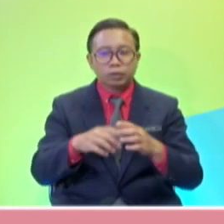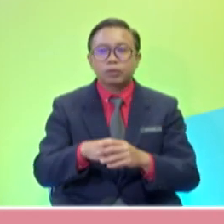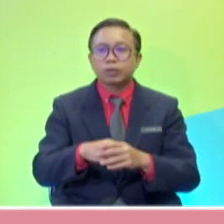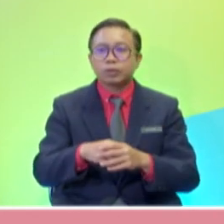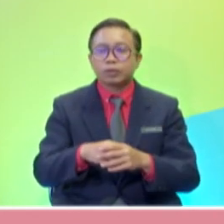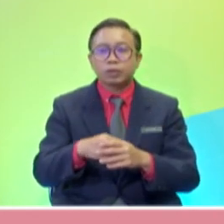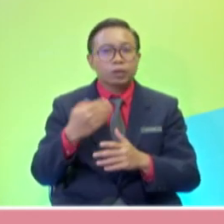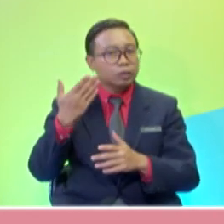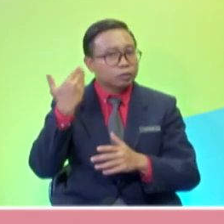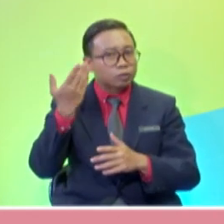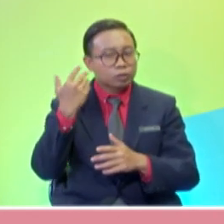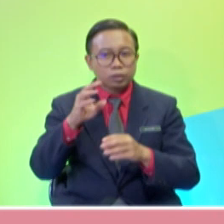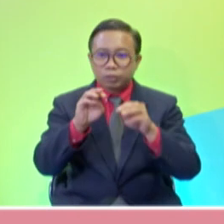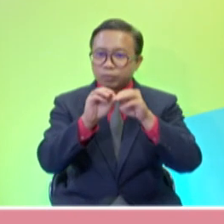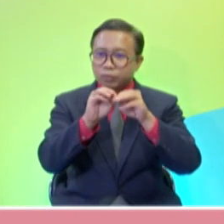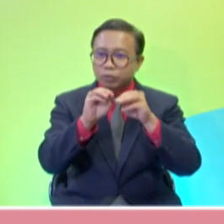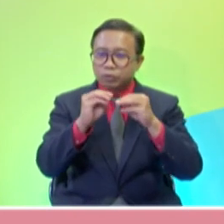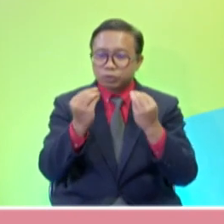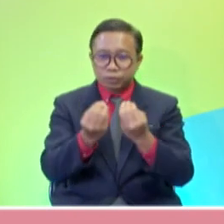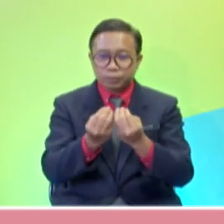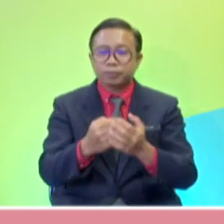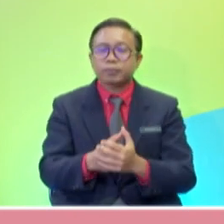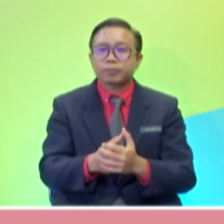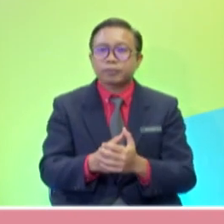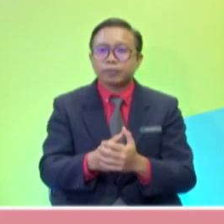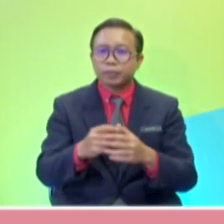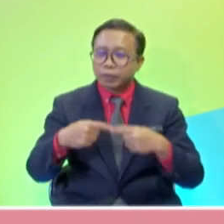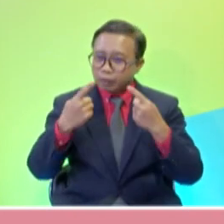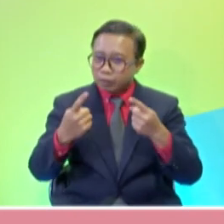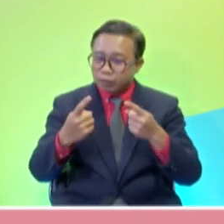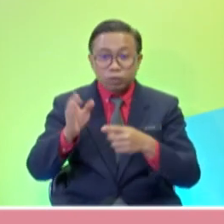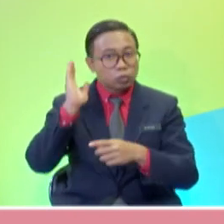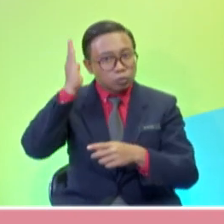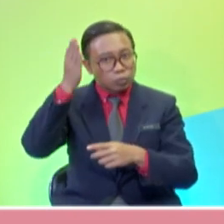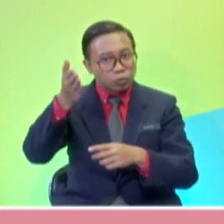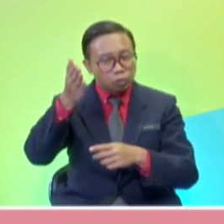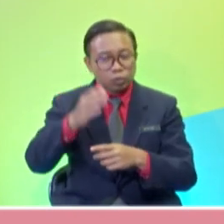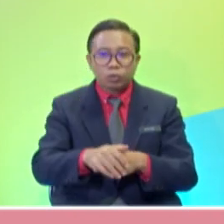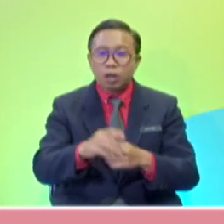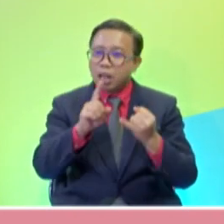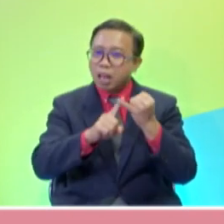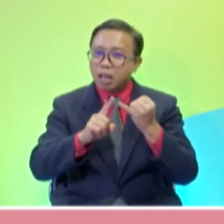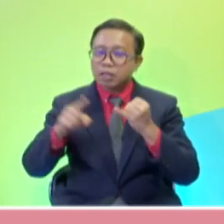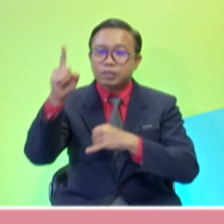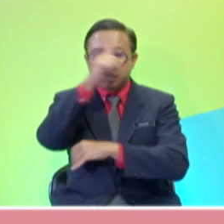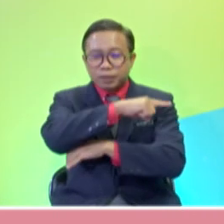History Museum yet. I hope we'll have time to go there tomorrow, because it's our last day.